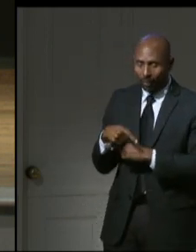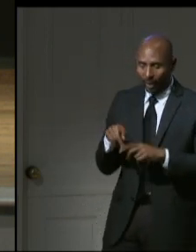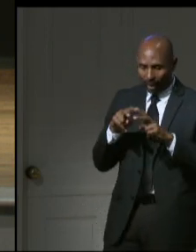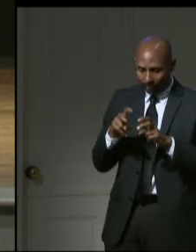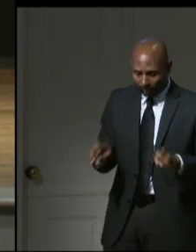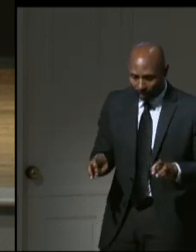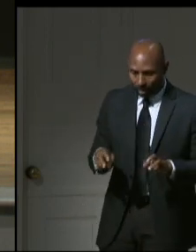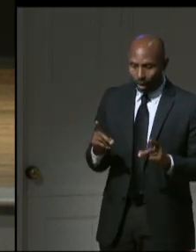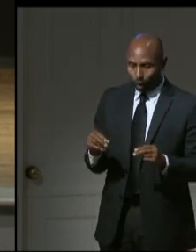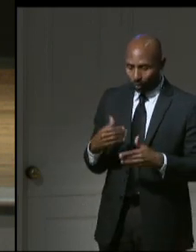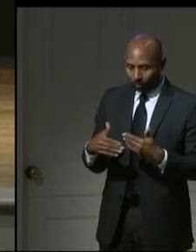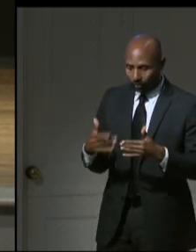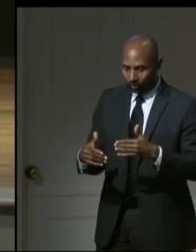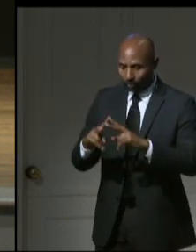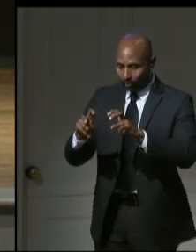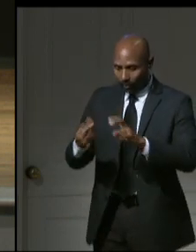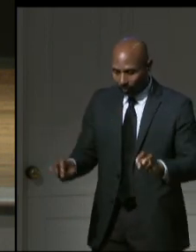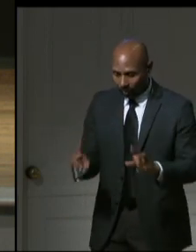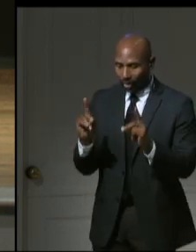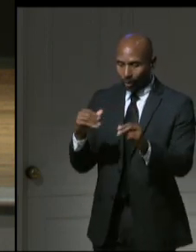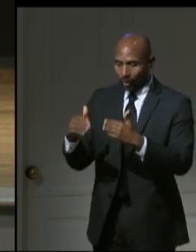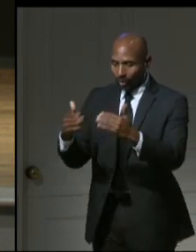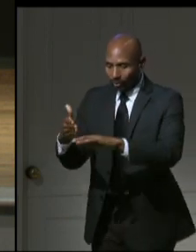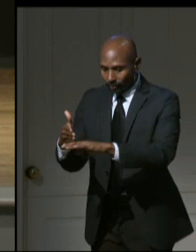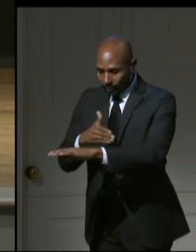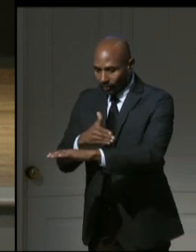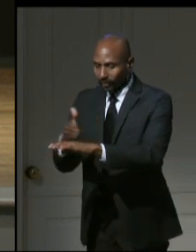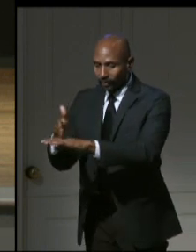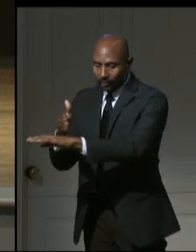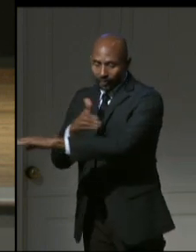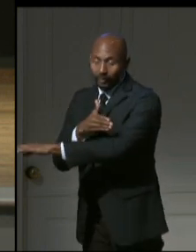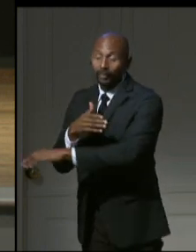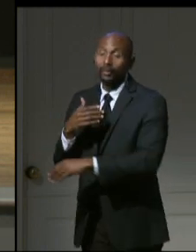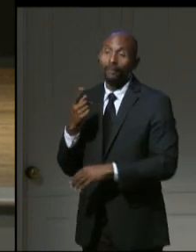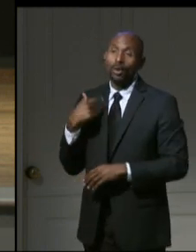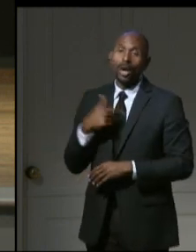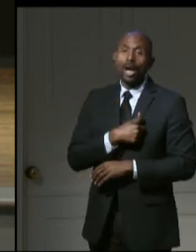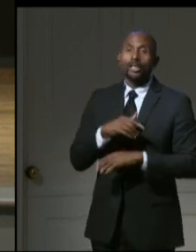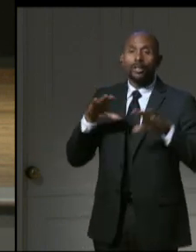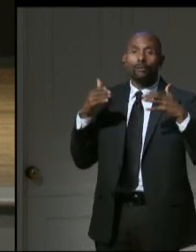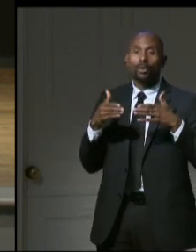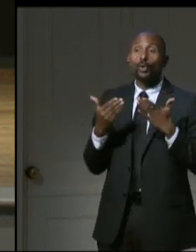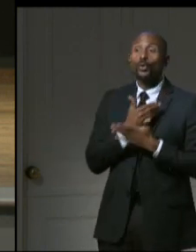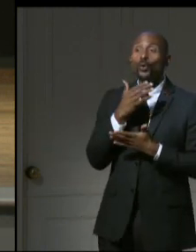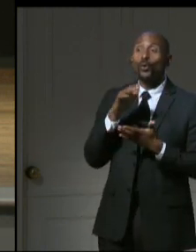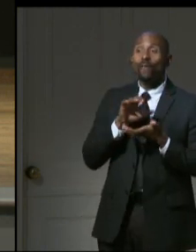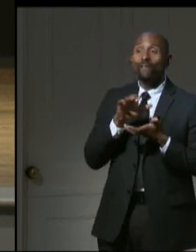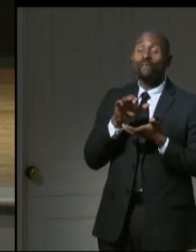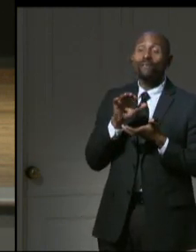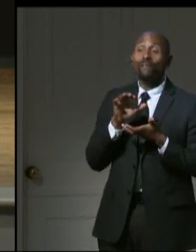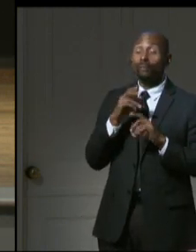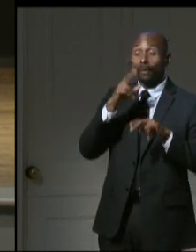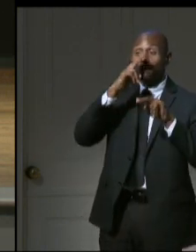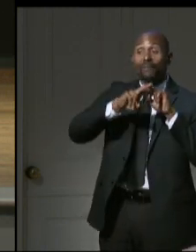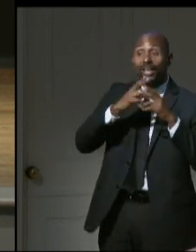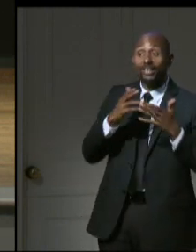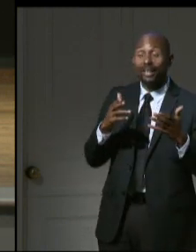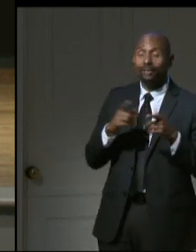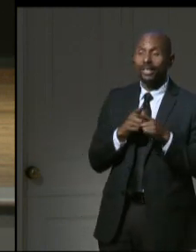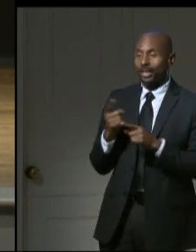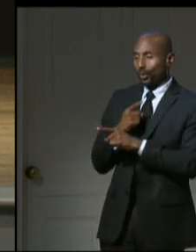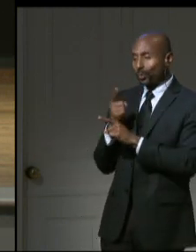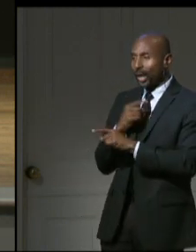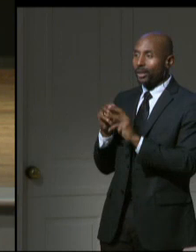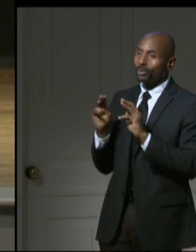we keep trying to make it so we can focus on the new fun stuff, and that the regular stuff in the museum, just people are